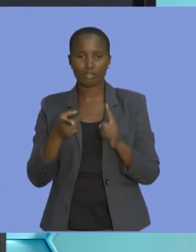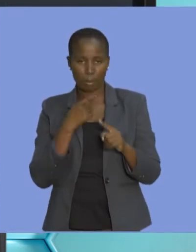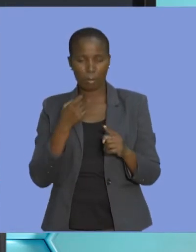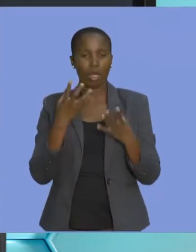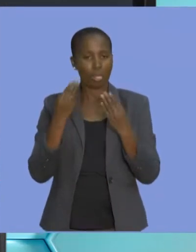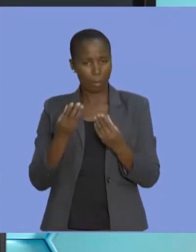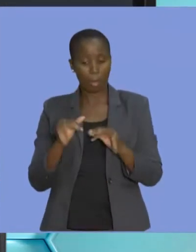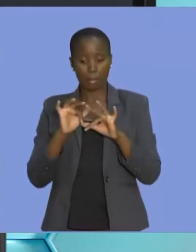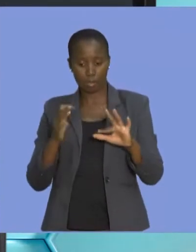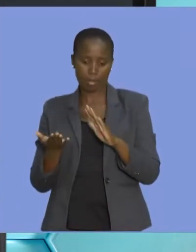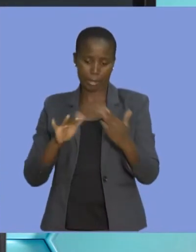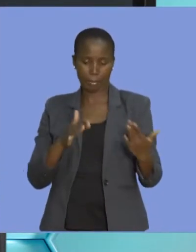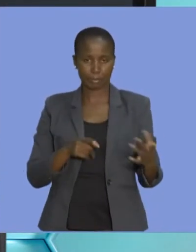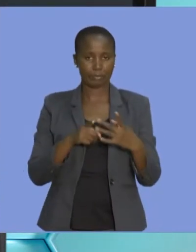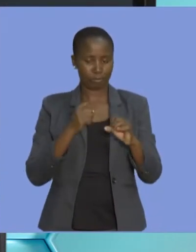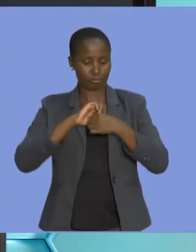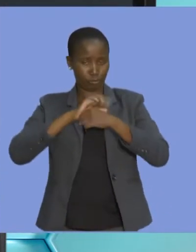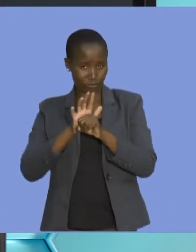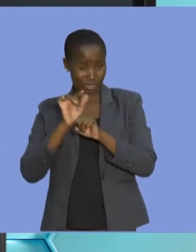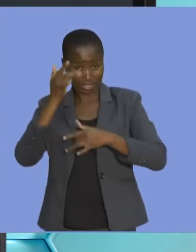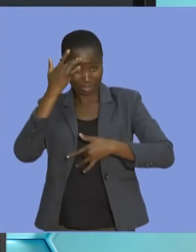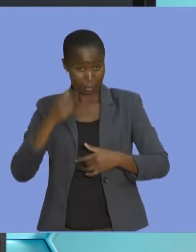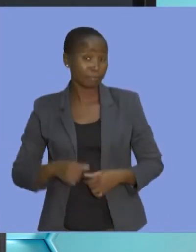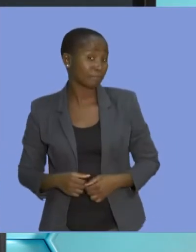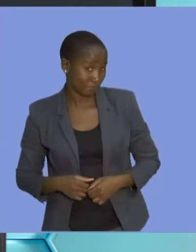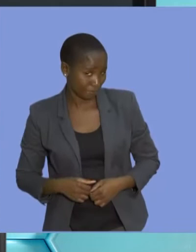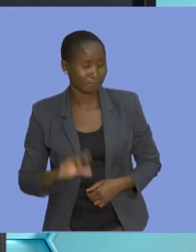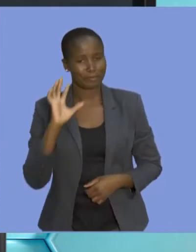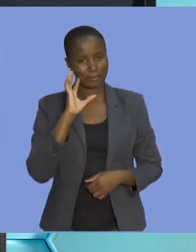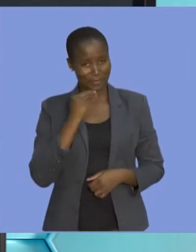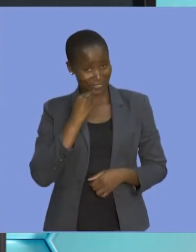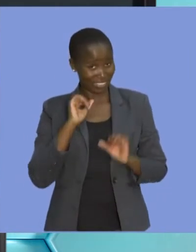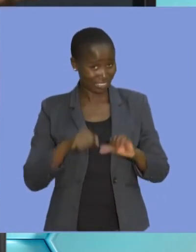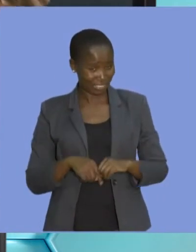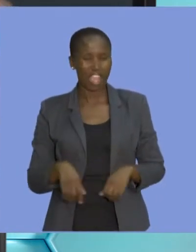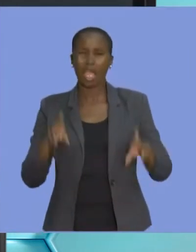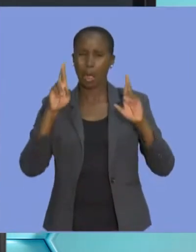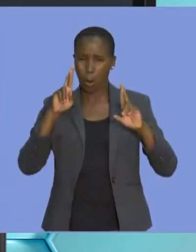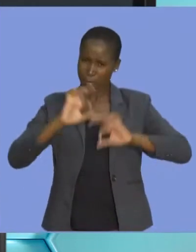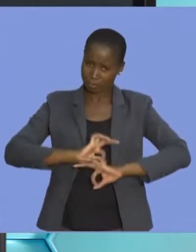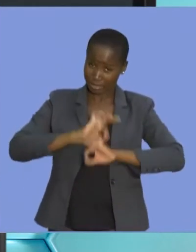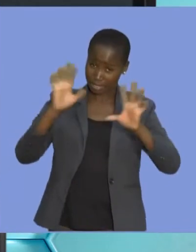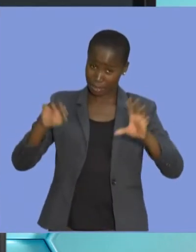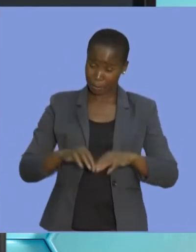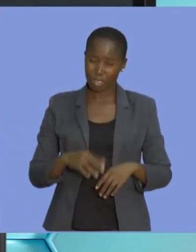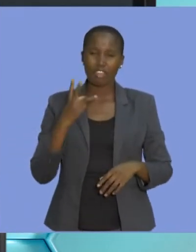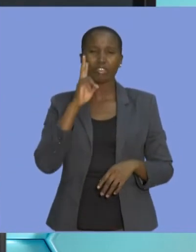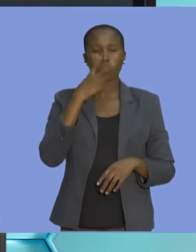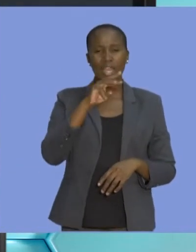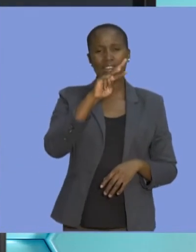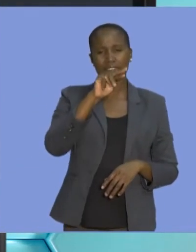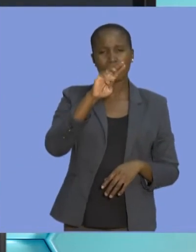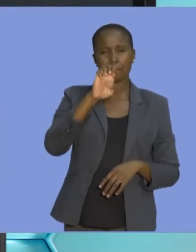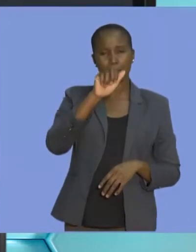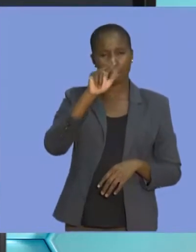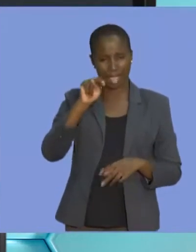COVID-19. Beautiful, guys. So I hope you make sense. We have looked at the mean, we have looked at the range. For the mean, we